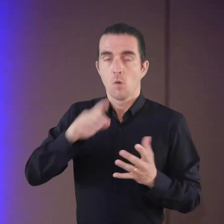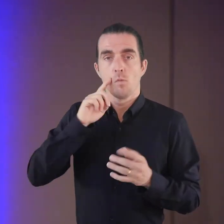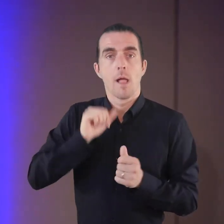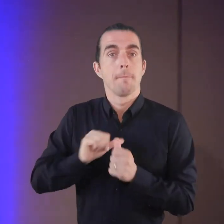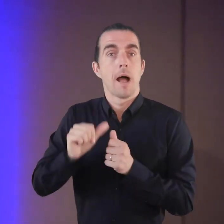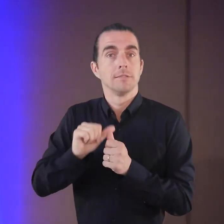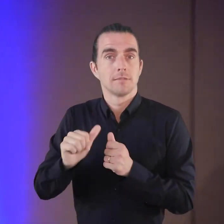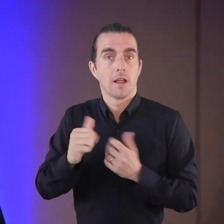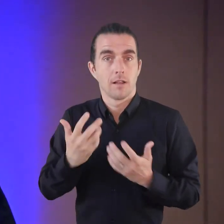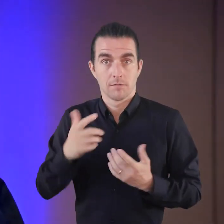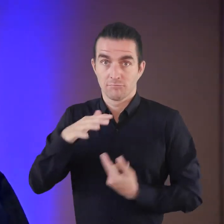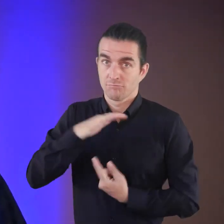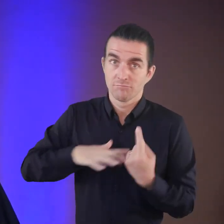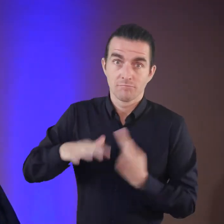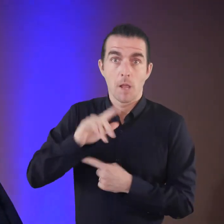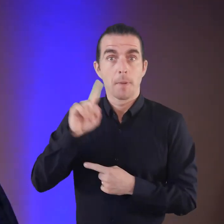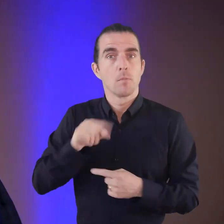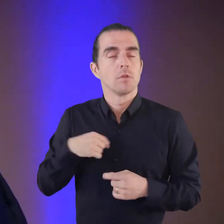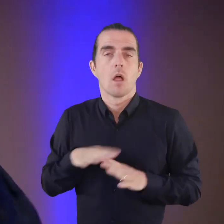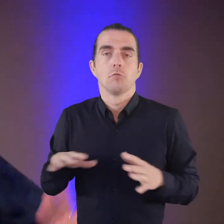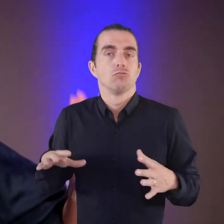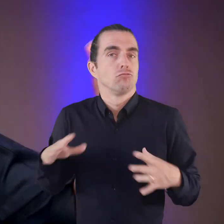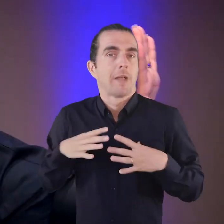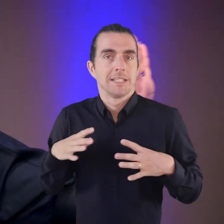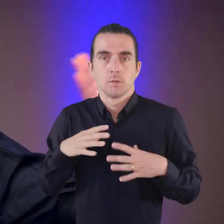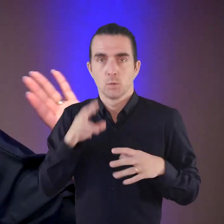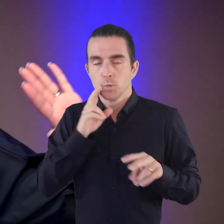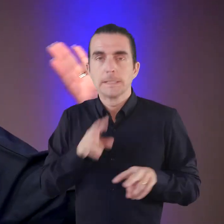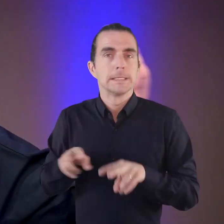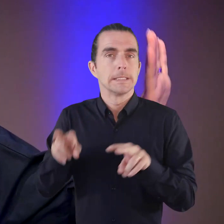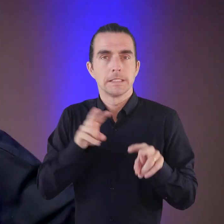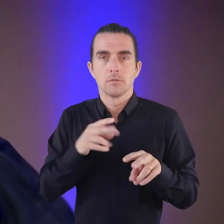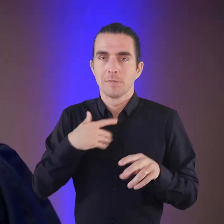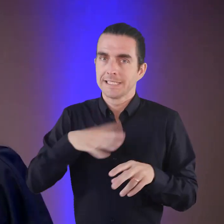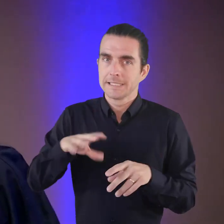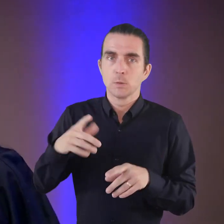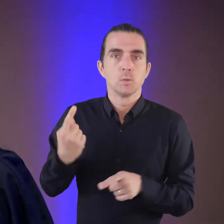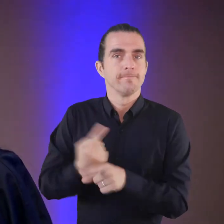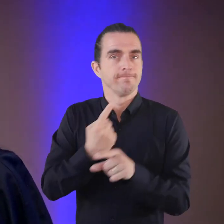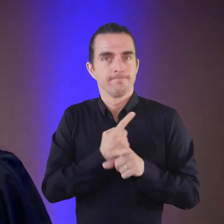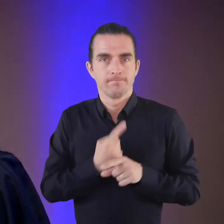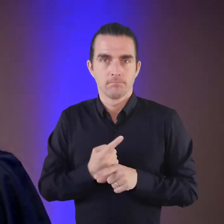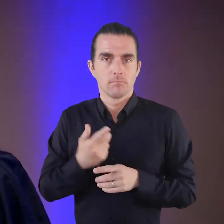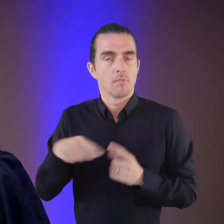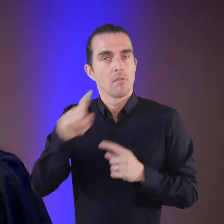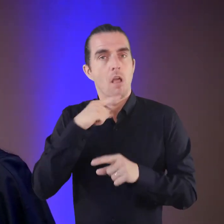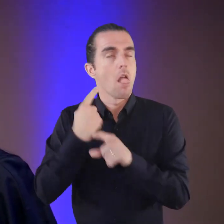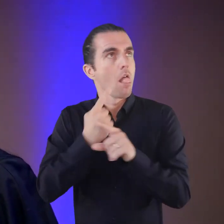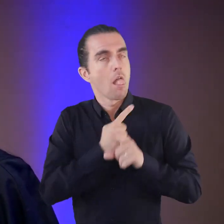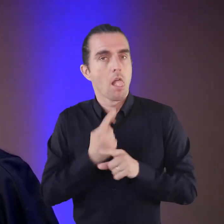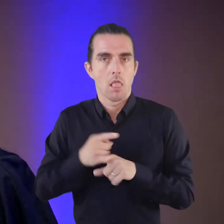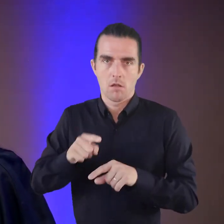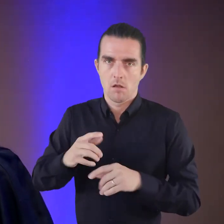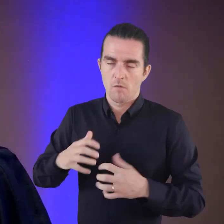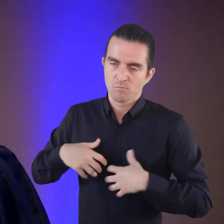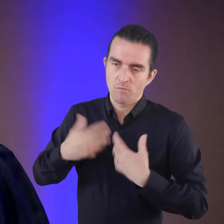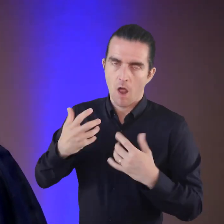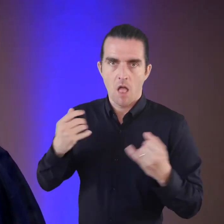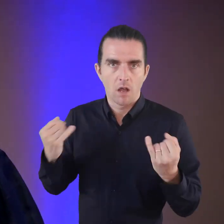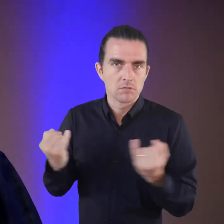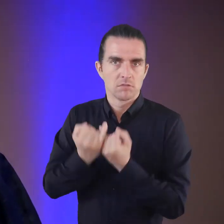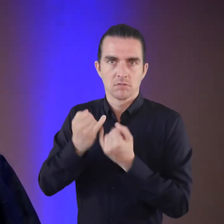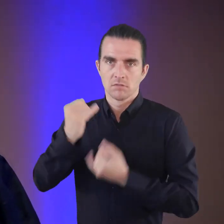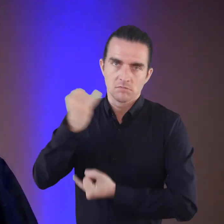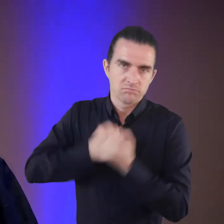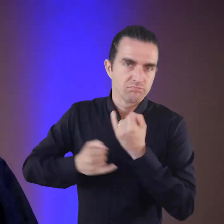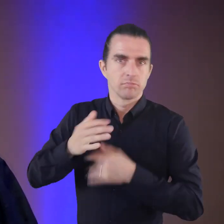look. Public discussion was all about the violence and the mob. There was not a mention of all those who, with